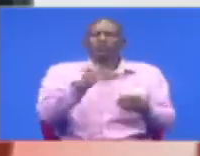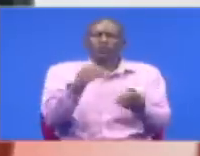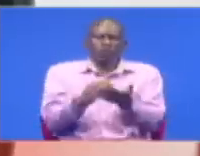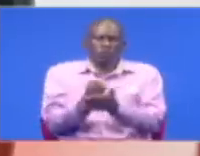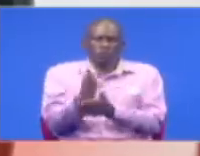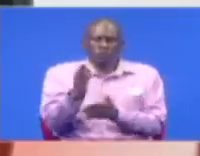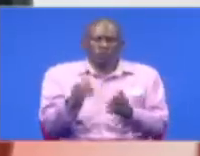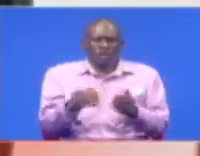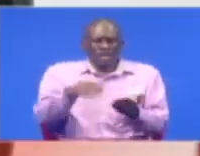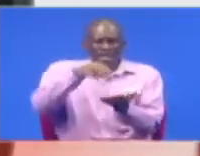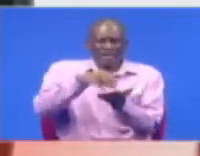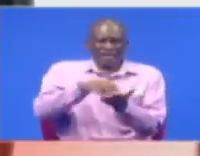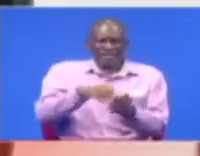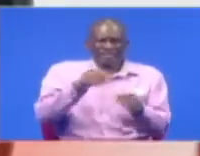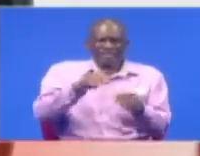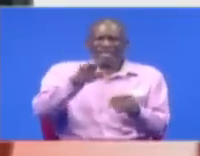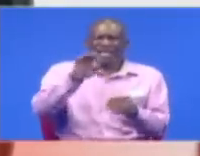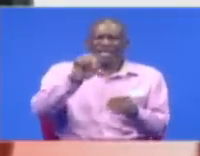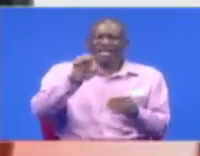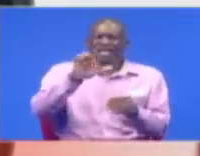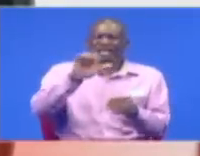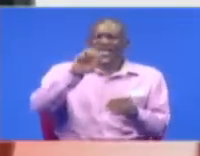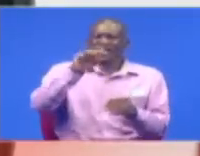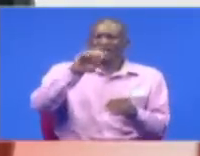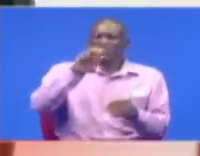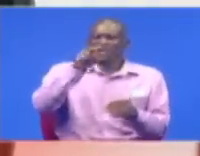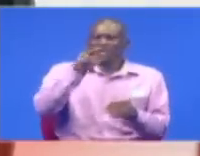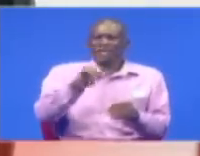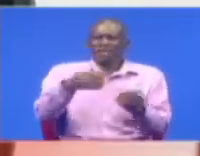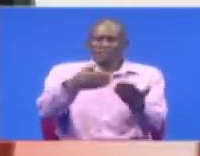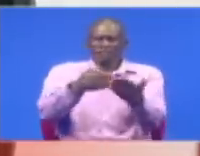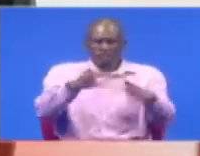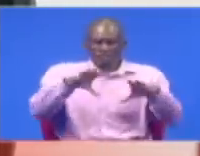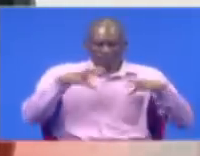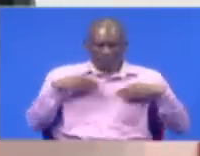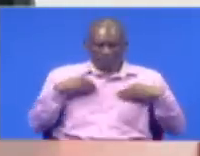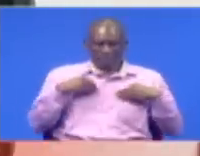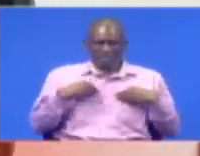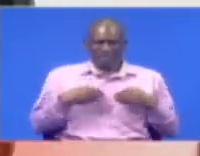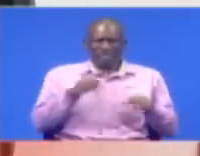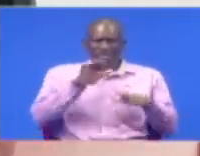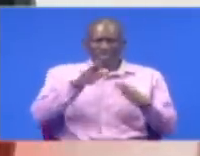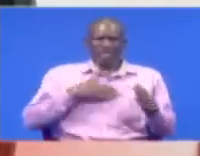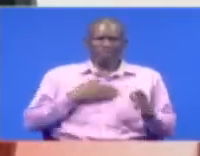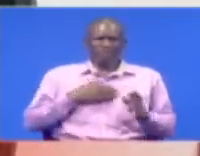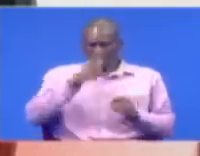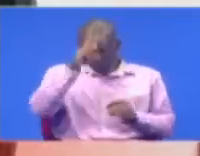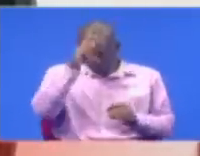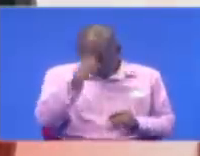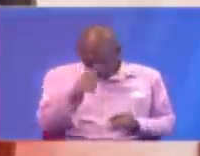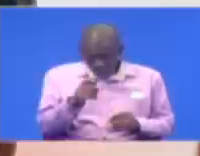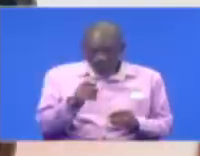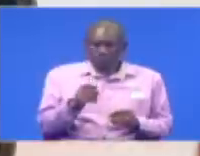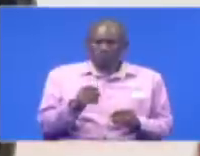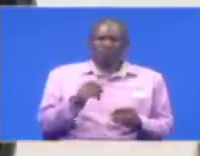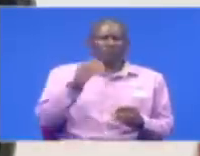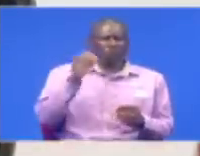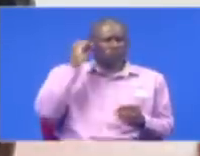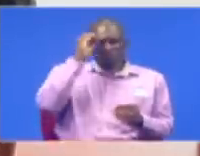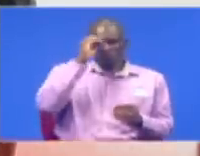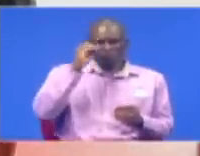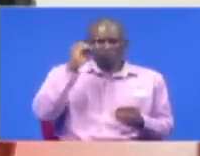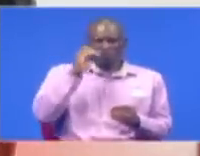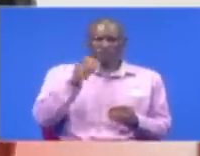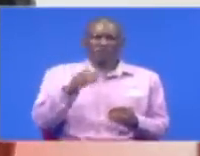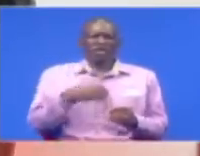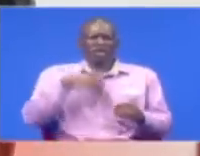a hearing in limine before it is admitted. So in my respectful submission,